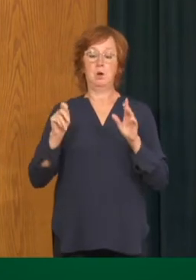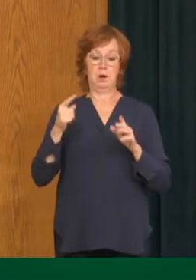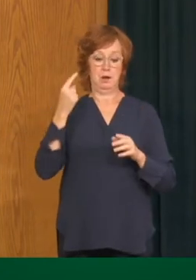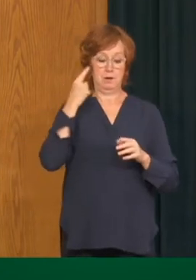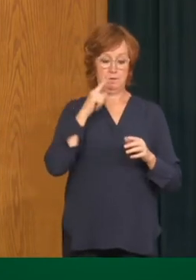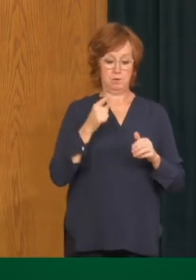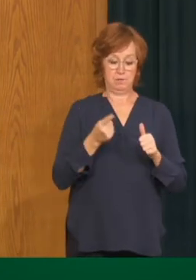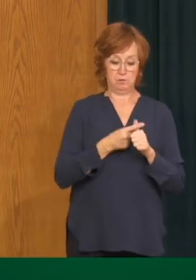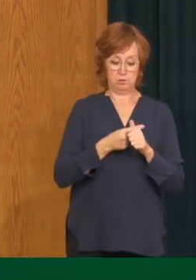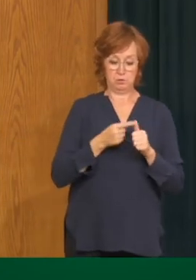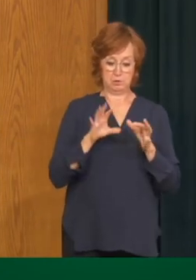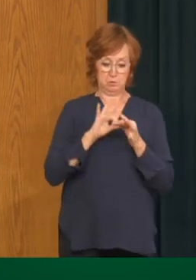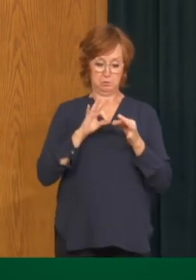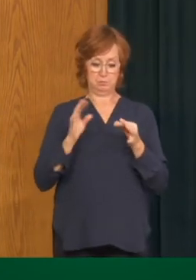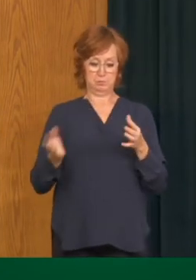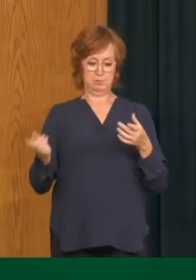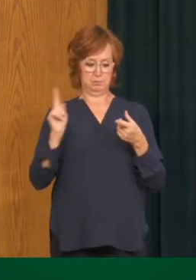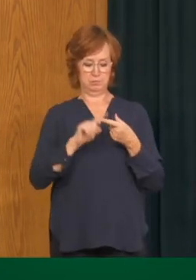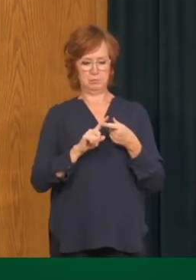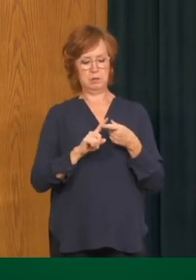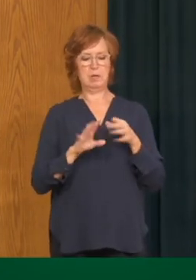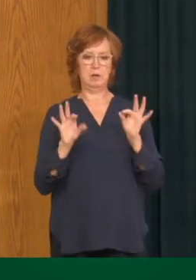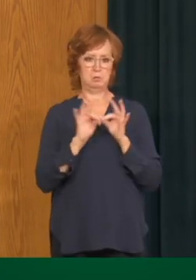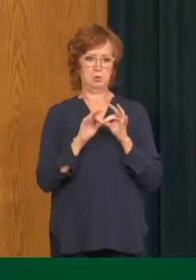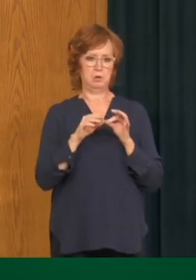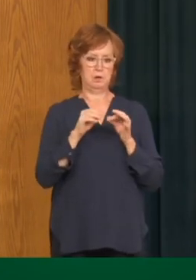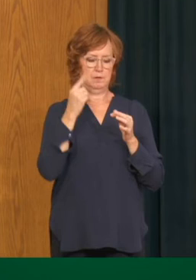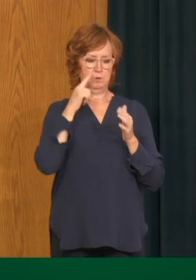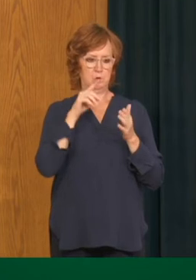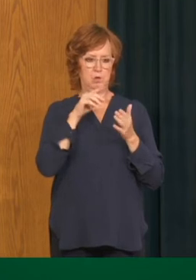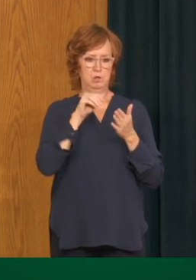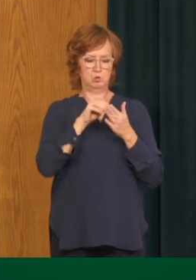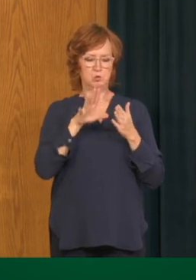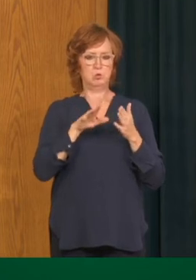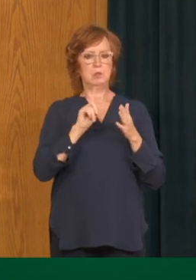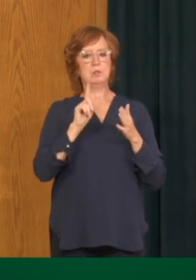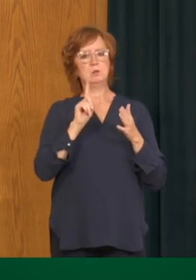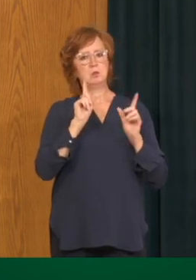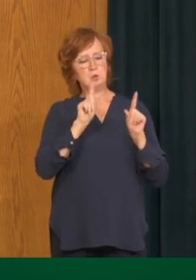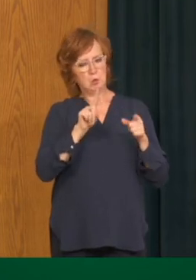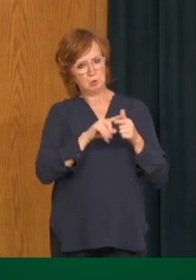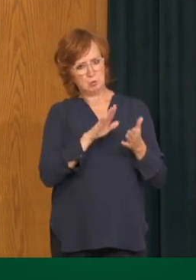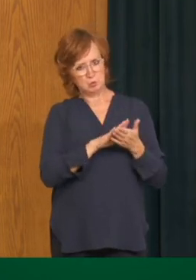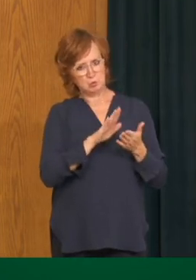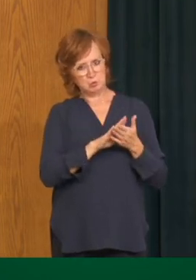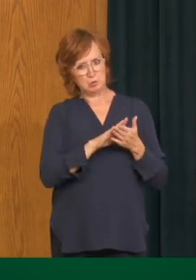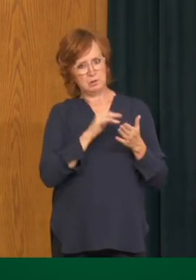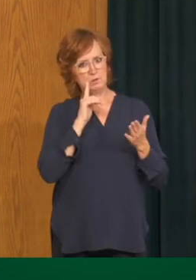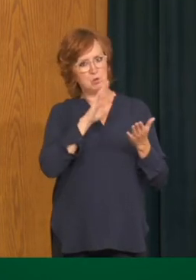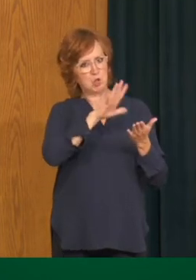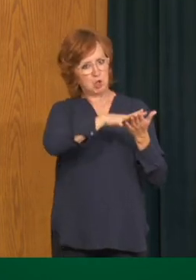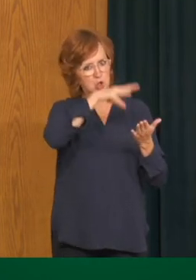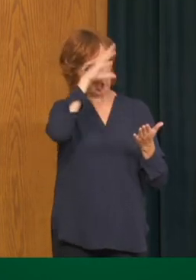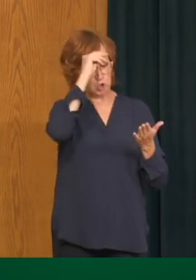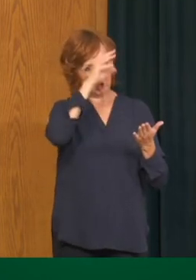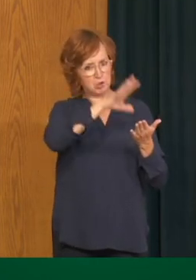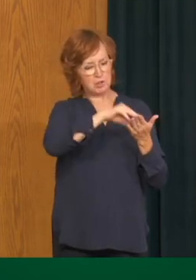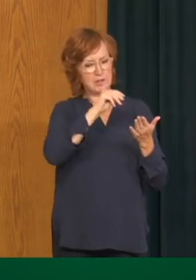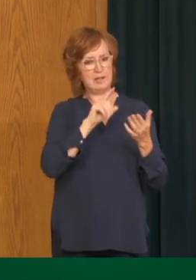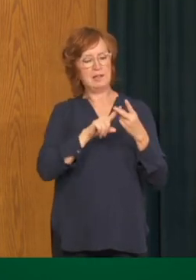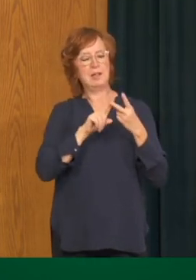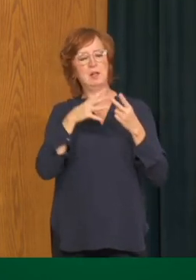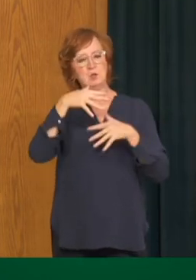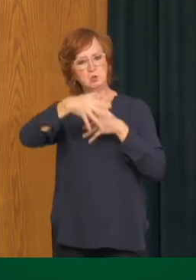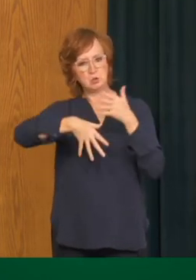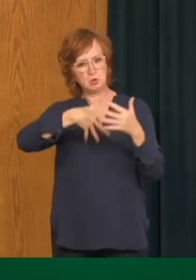it's really important for children to be in school, both for their educational purposes and for their social development and mental health. And